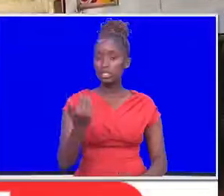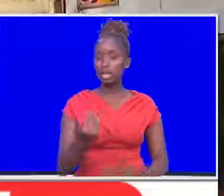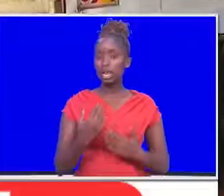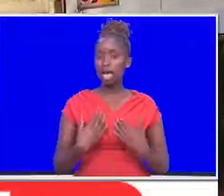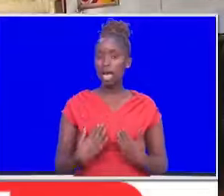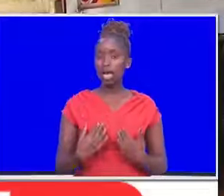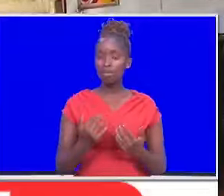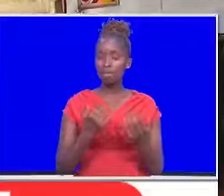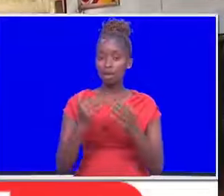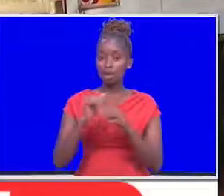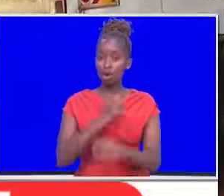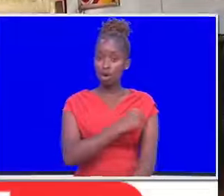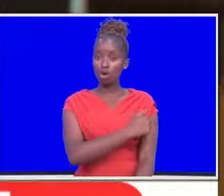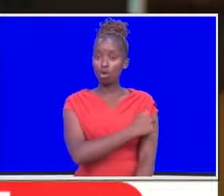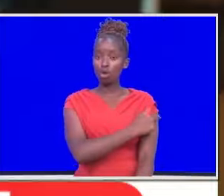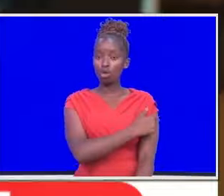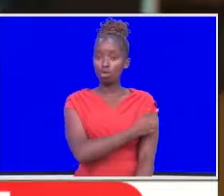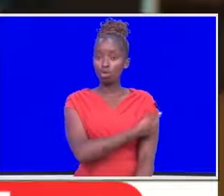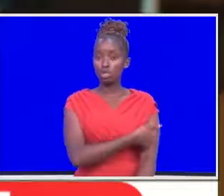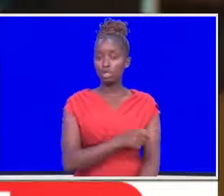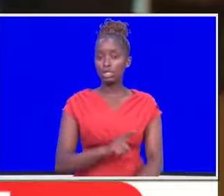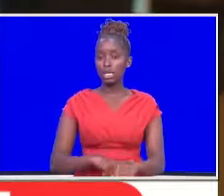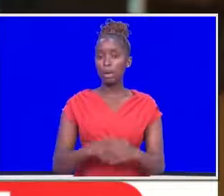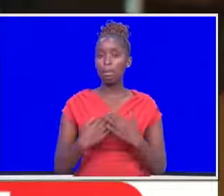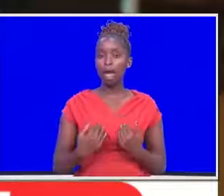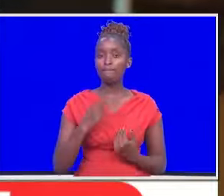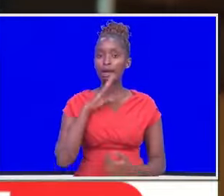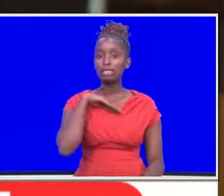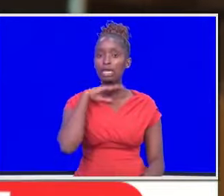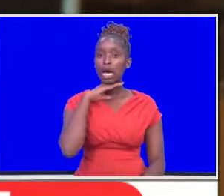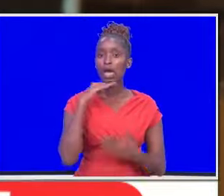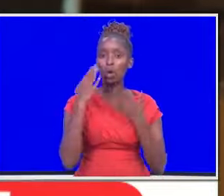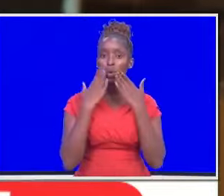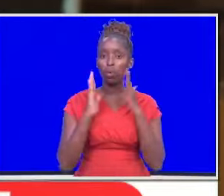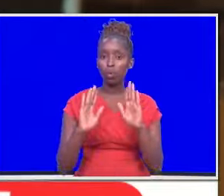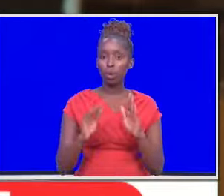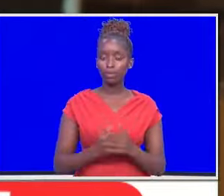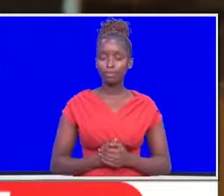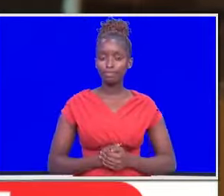the hospital already deceased. Kugundua kwa mtoto amefariki,